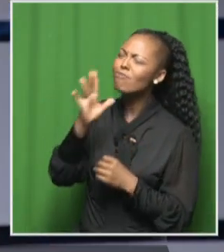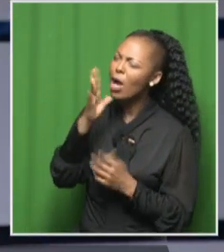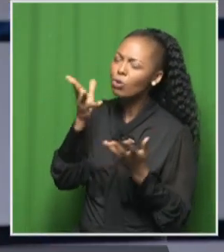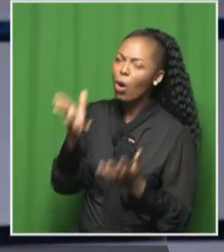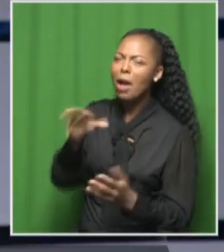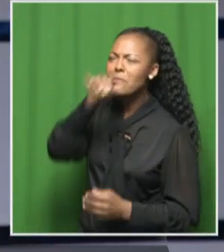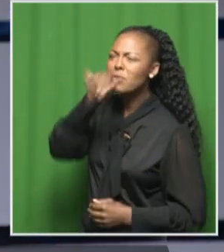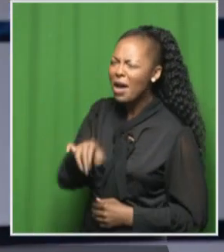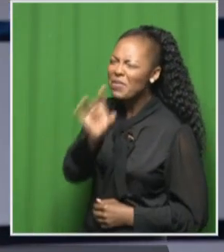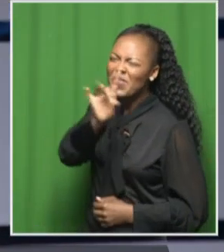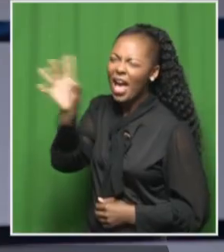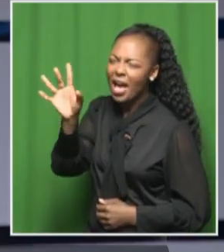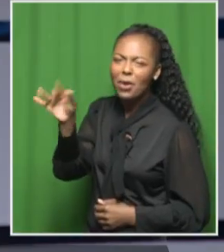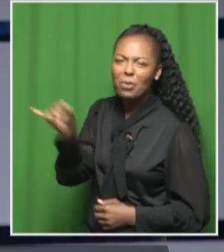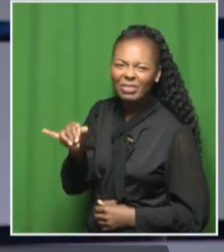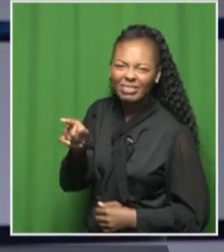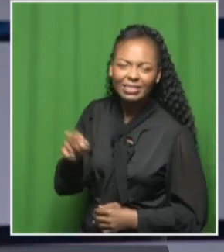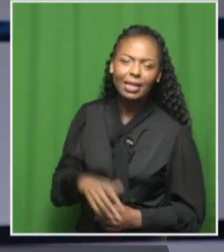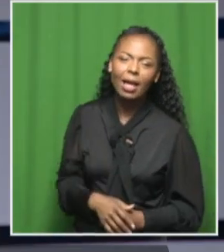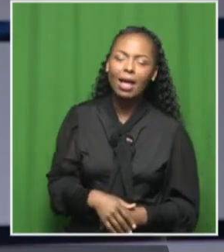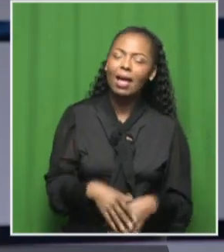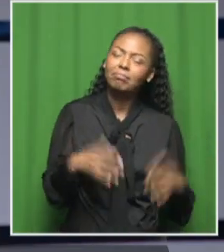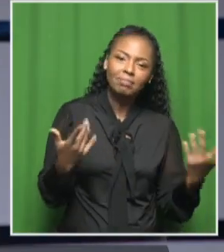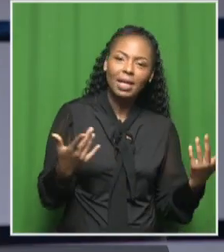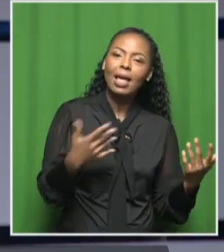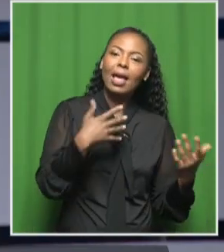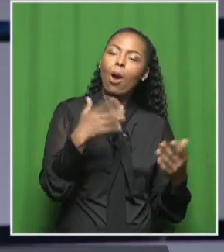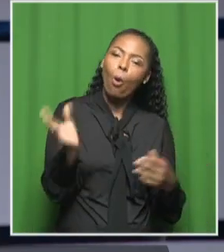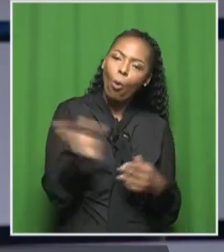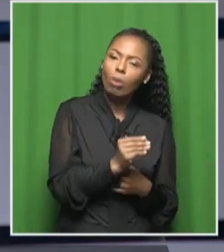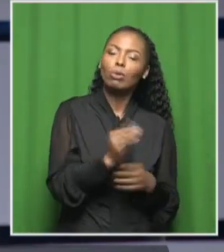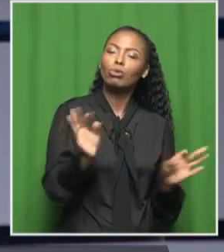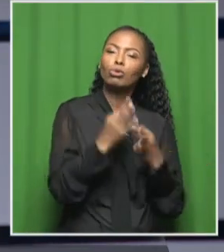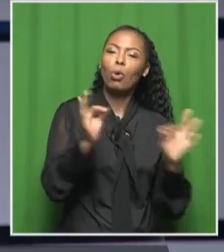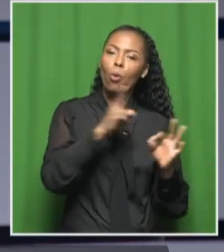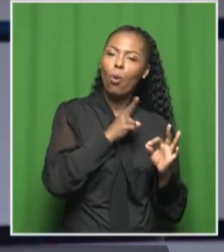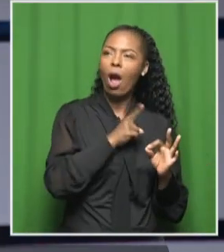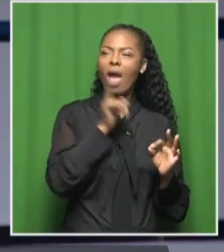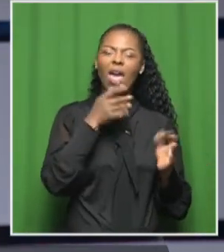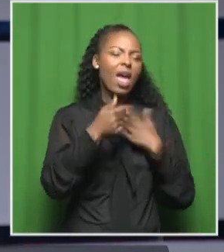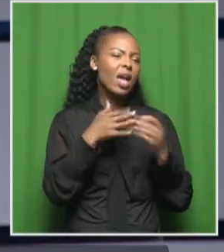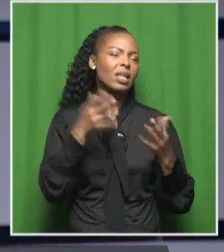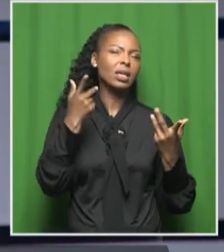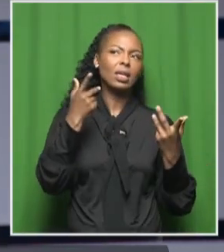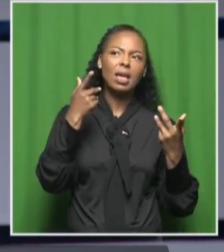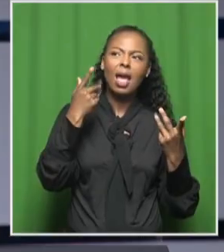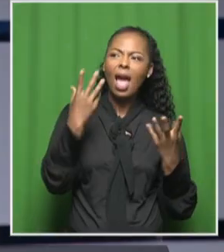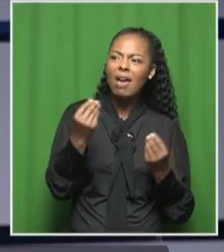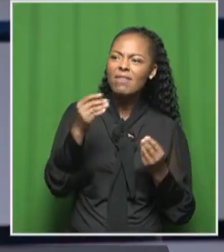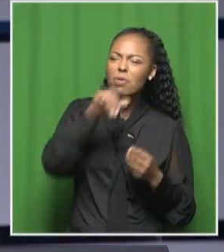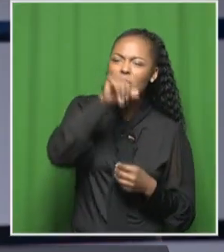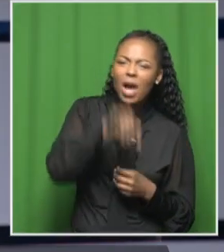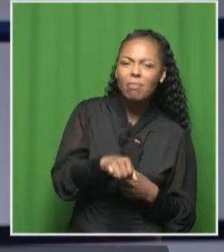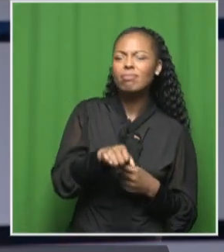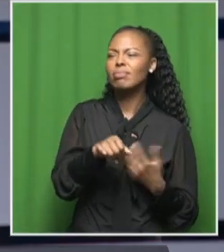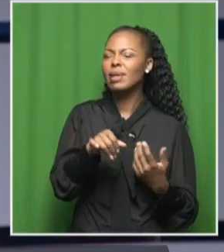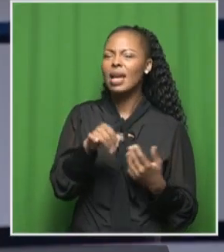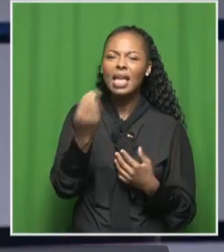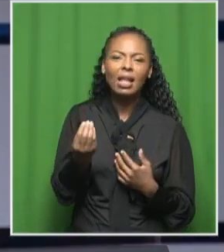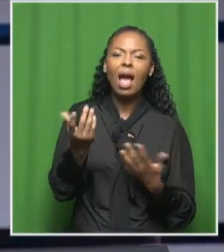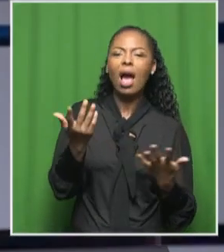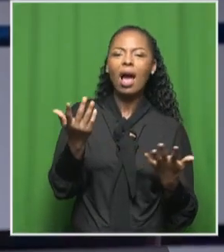It's almost like having kids, because every song comes from you. It's a creation of yours. It's like, do you have a favorite kid? It's quiet as